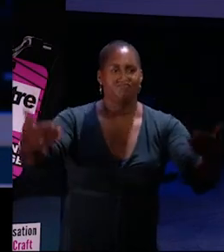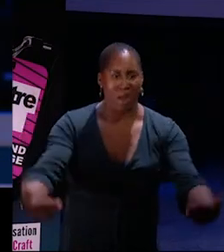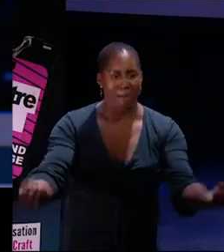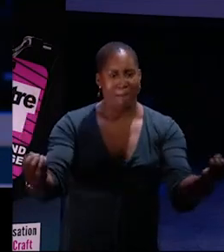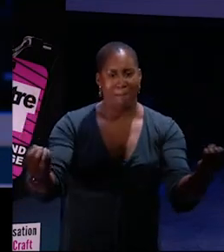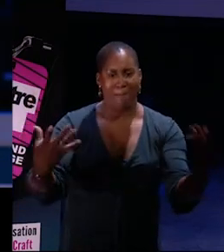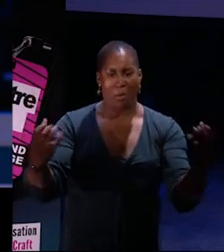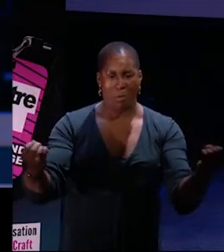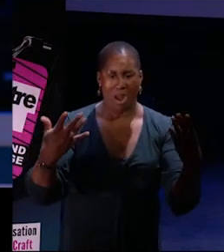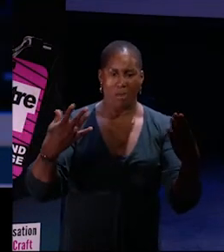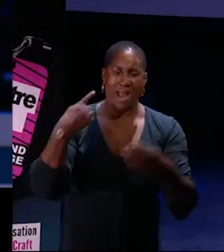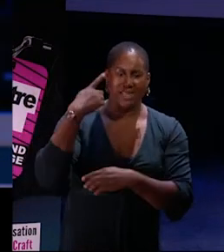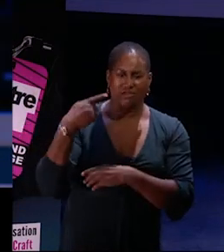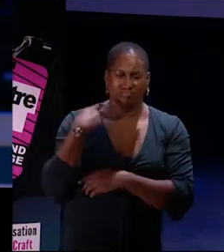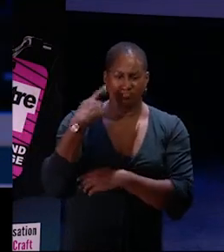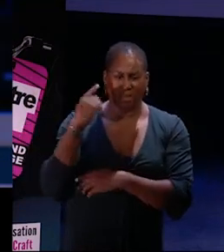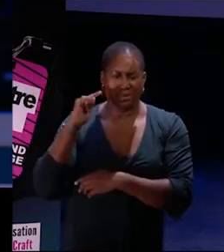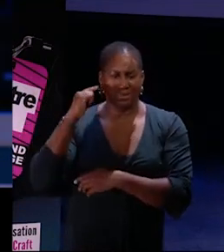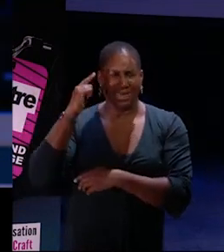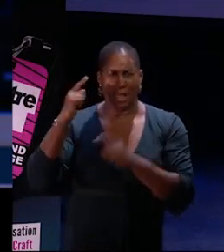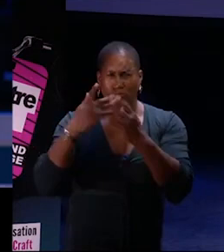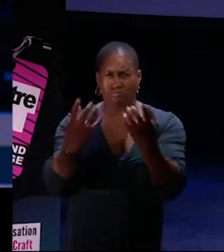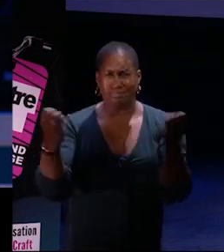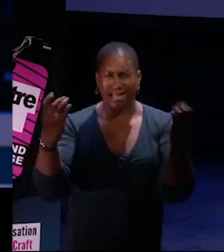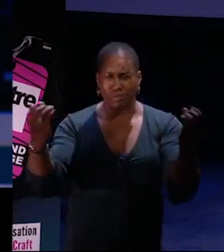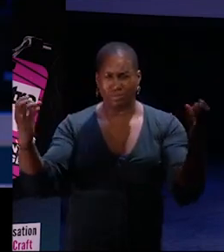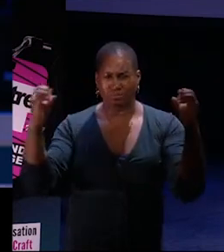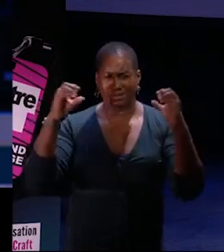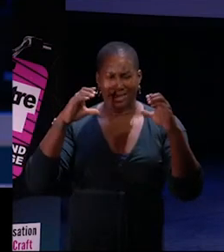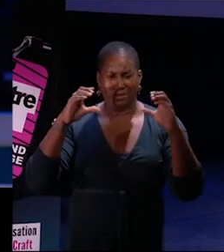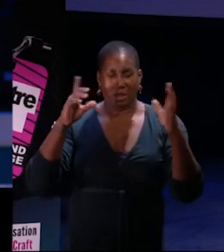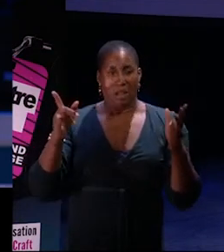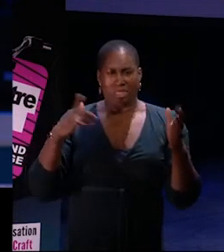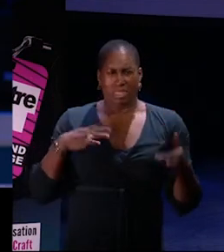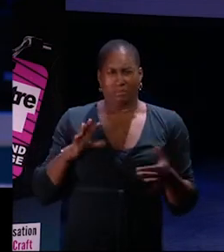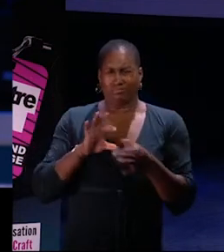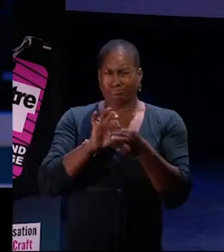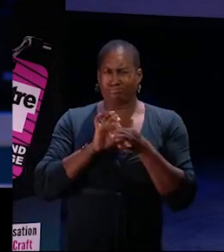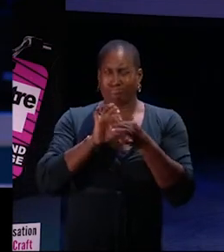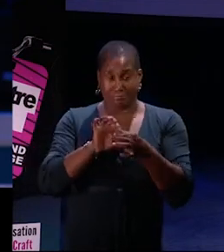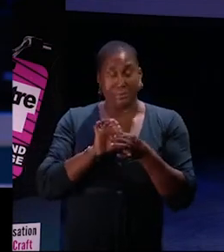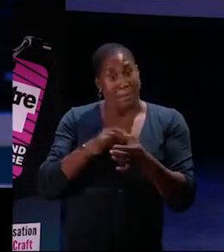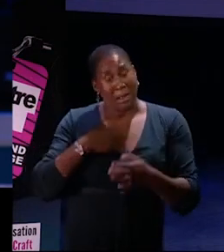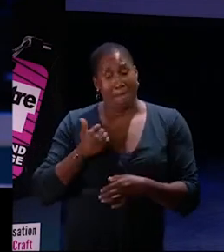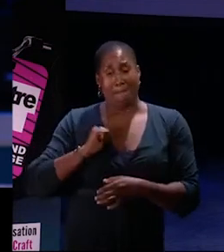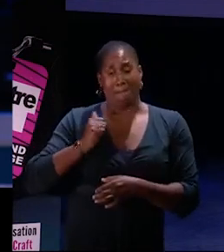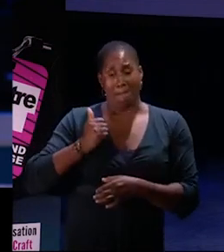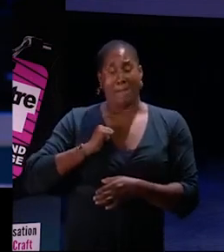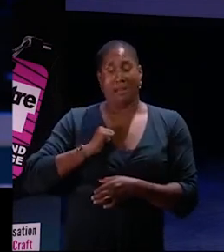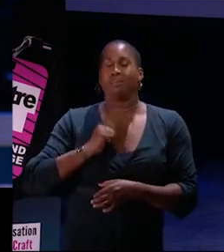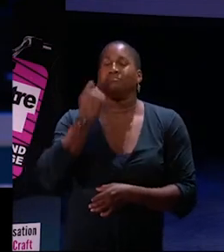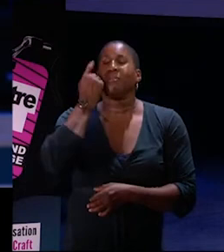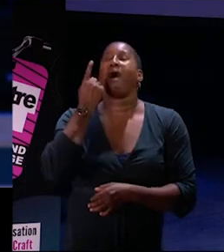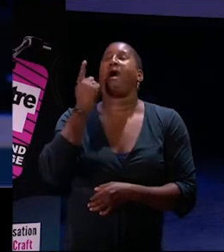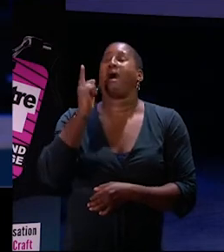being used, and I wasn't as emotionally engaged with it, but I expected to be, because technology was, you know, over the last 20 years has kind of done this